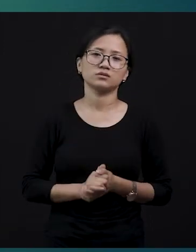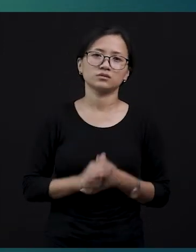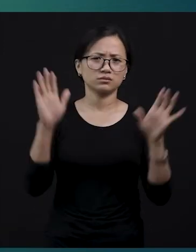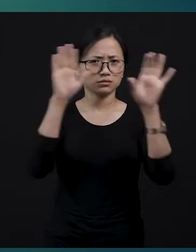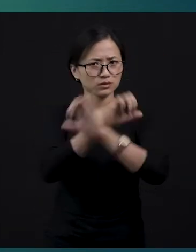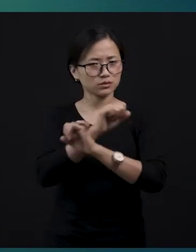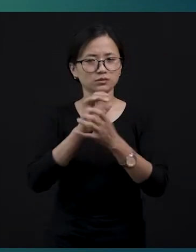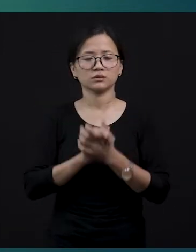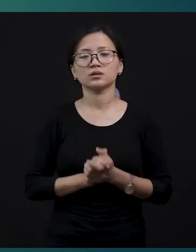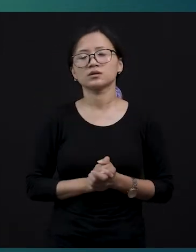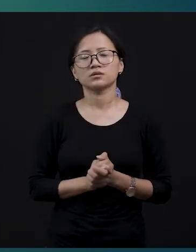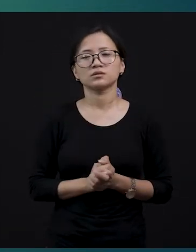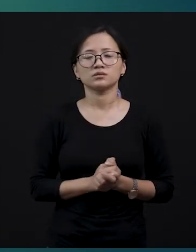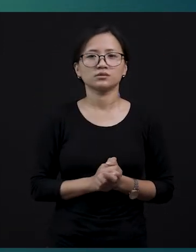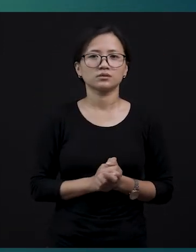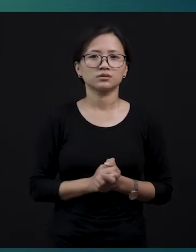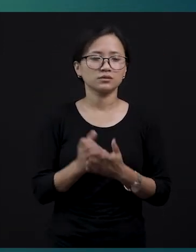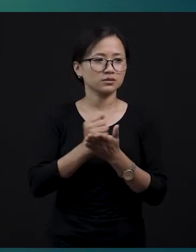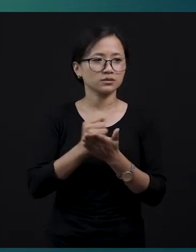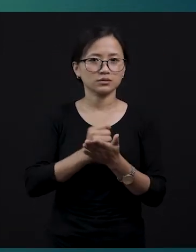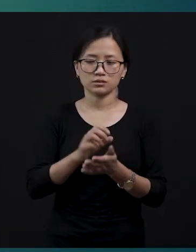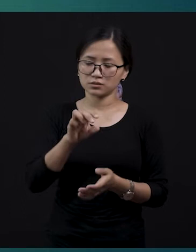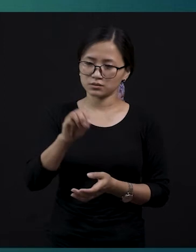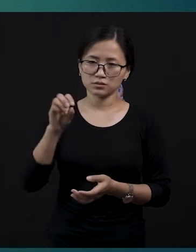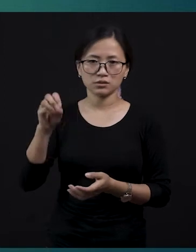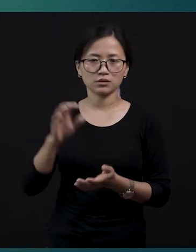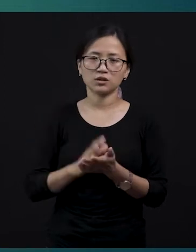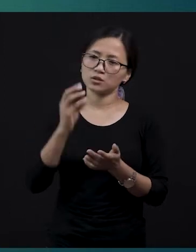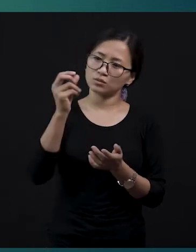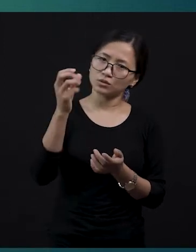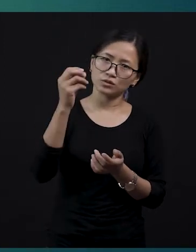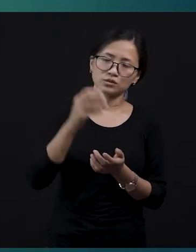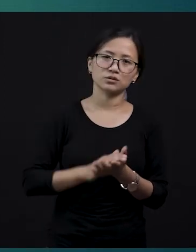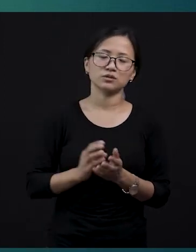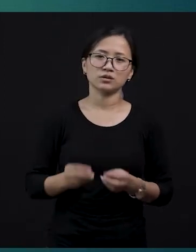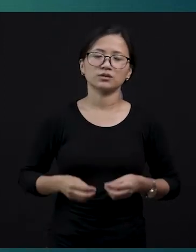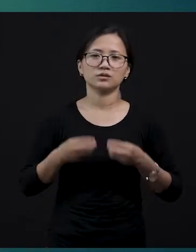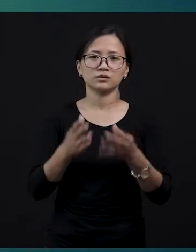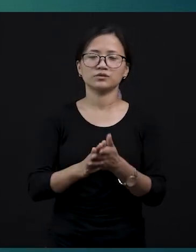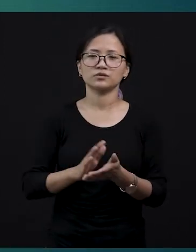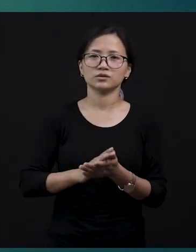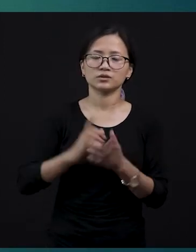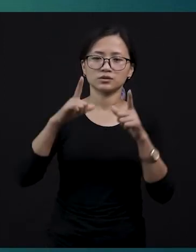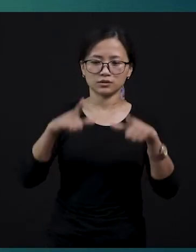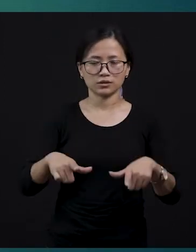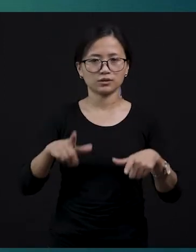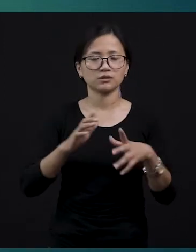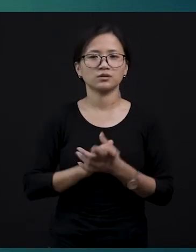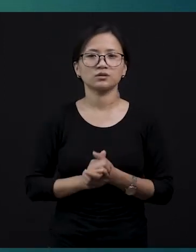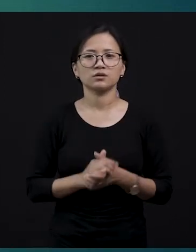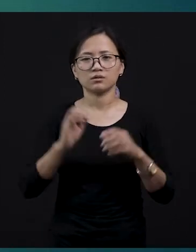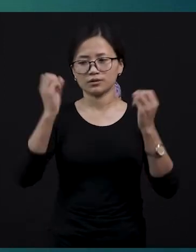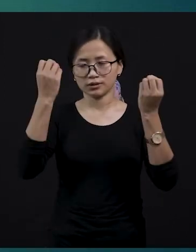That darkling beetle would try to collect moisture, and then it would lift its leg, okay? It would lift its leg